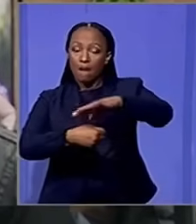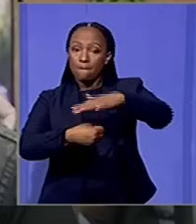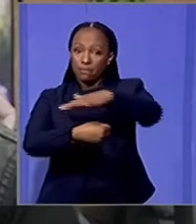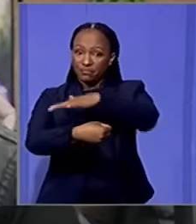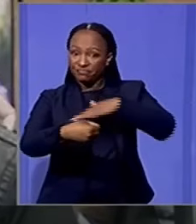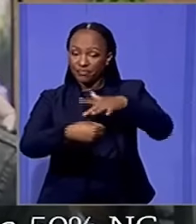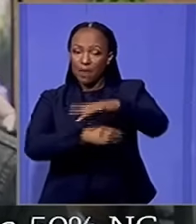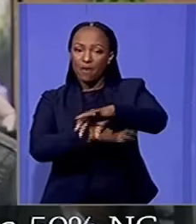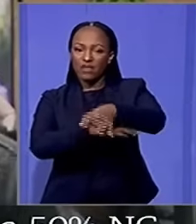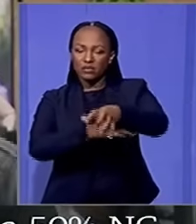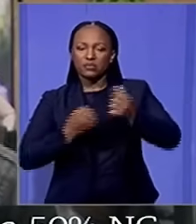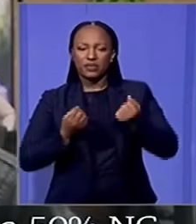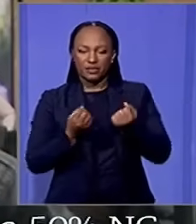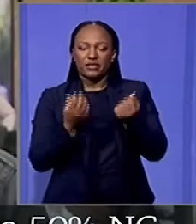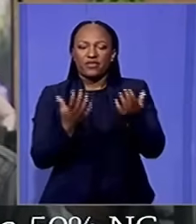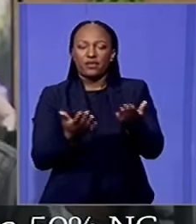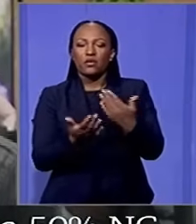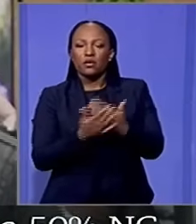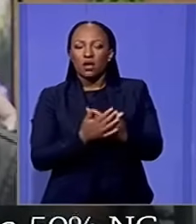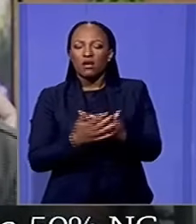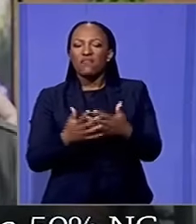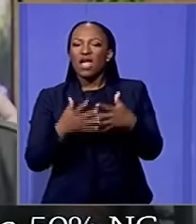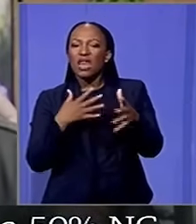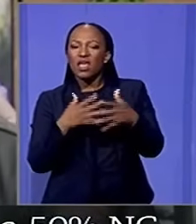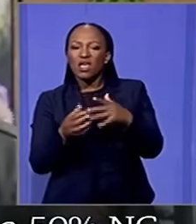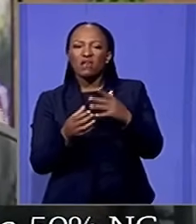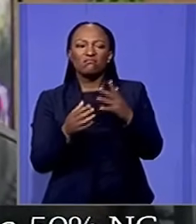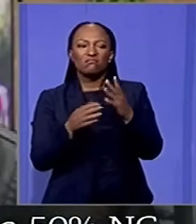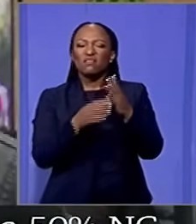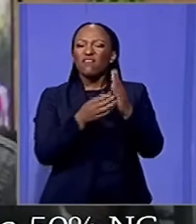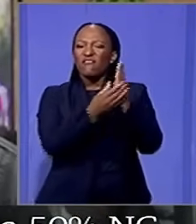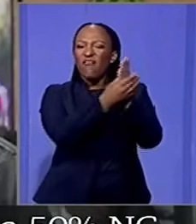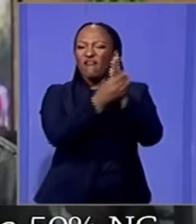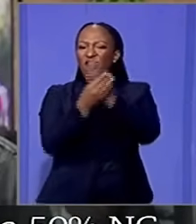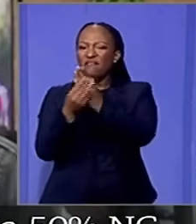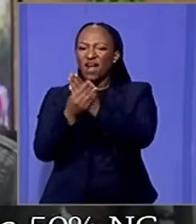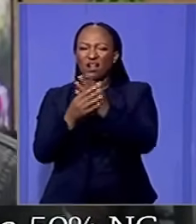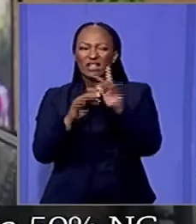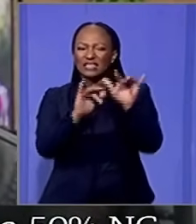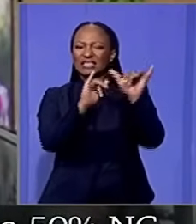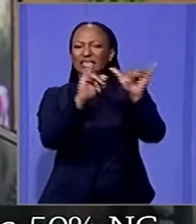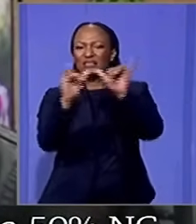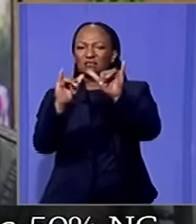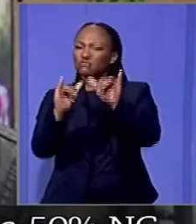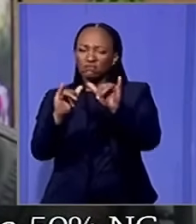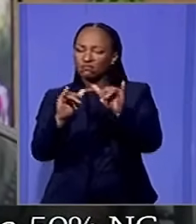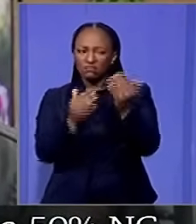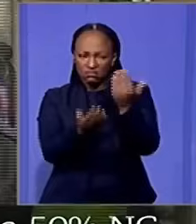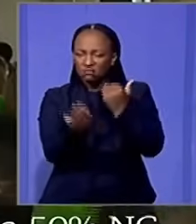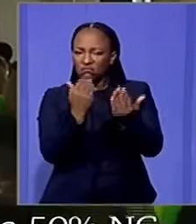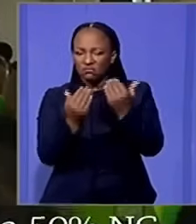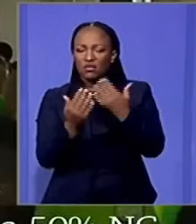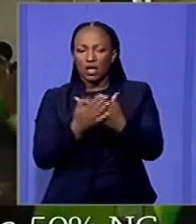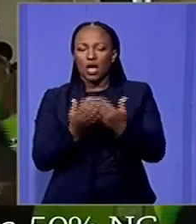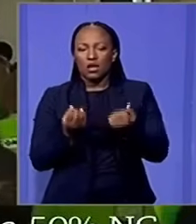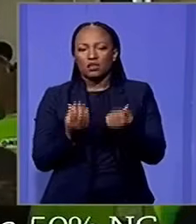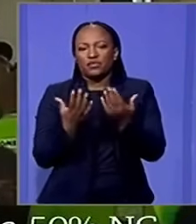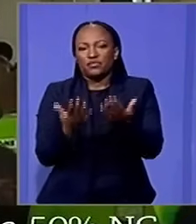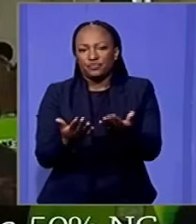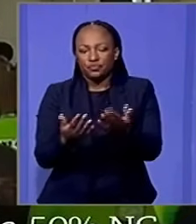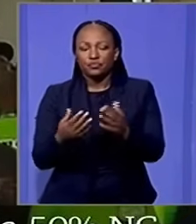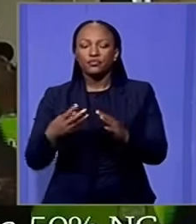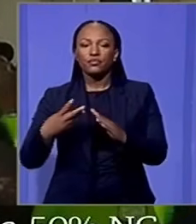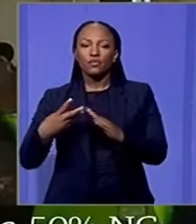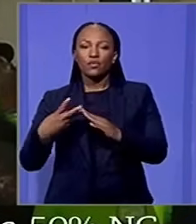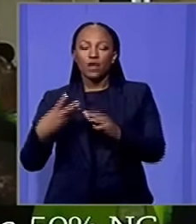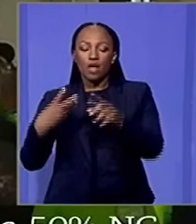tse leng gore dintsi di shubile mo dikhabotong di ntshiwa e nna opportunity for batho ba rona botlhe in the province. Patriotic